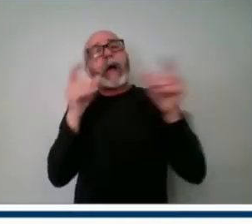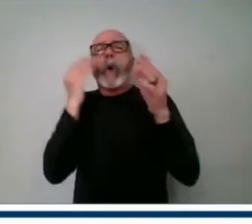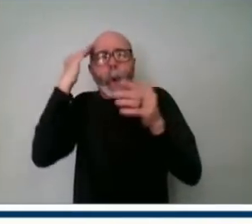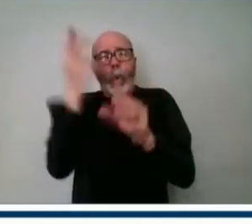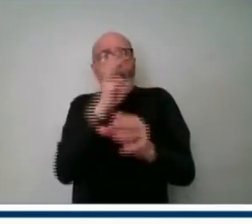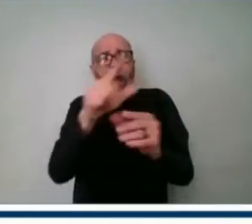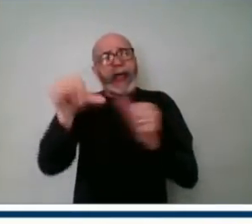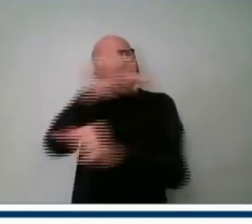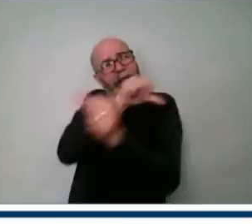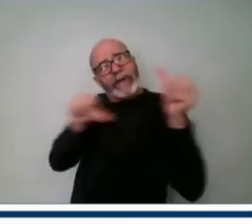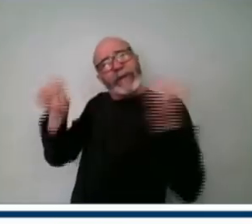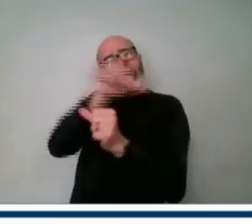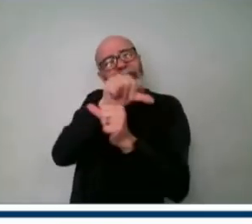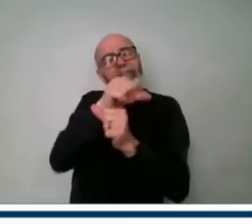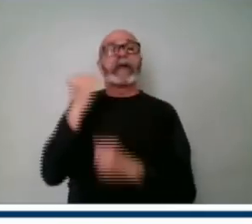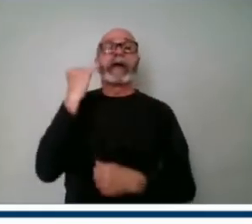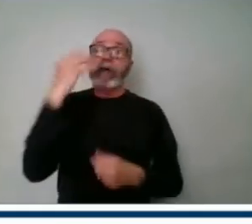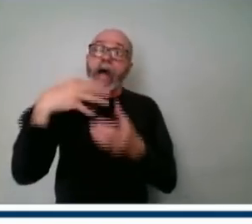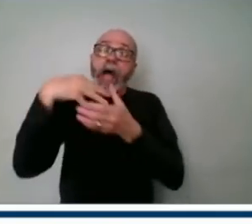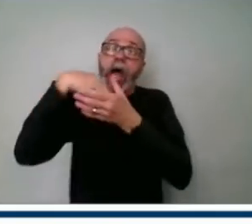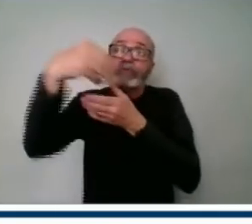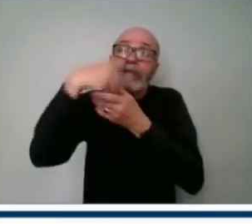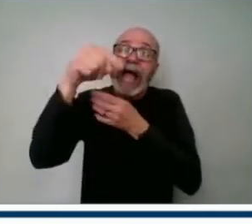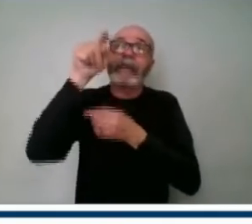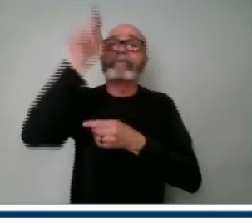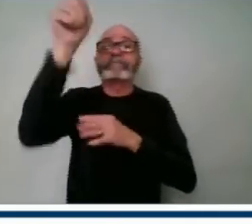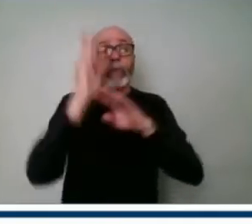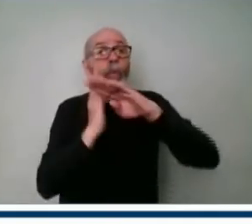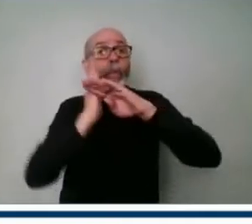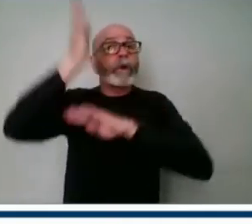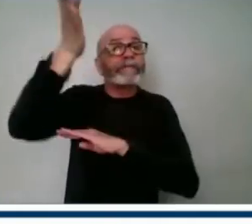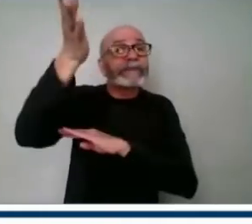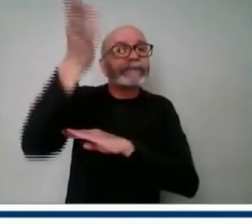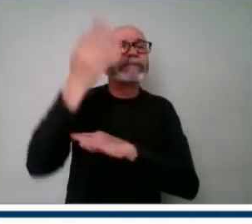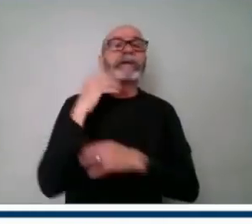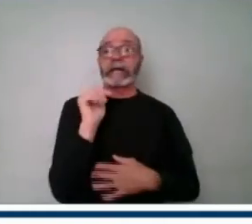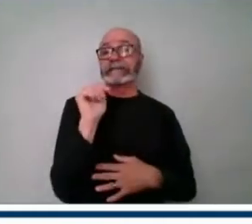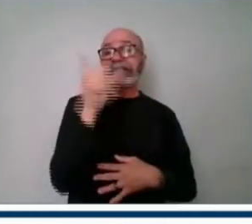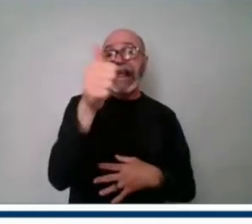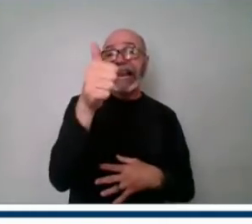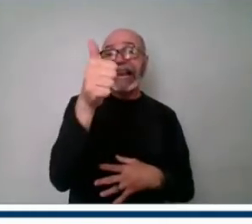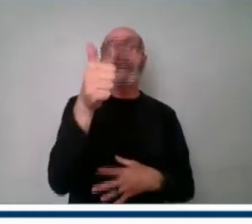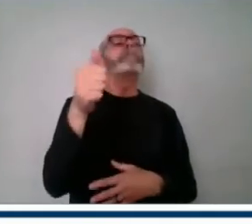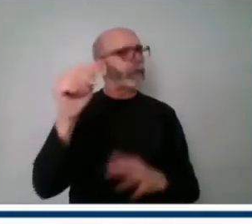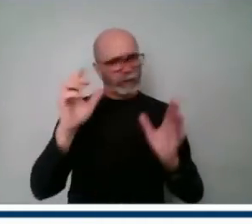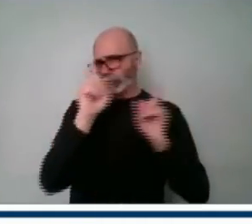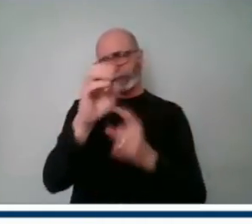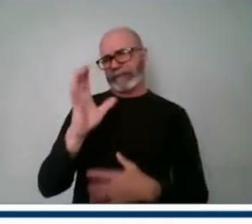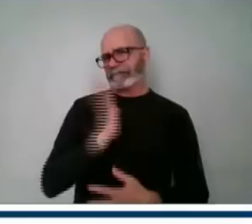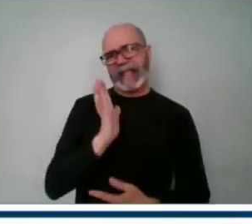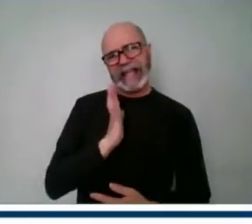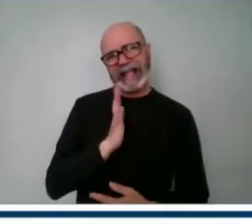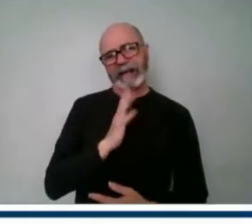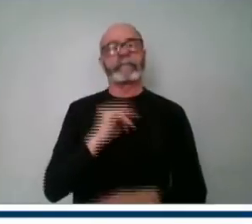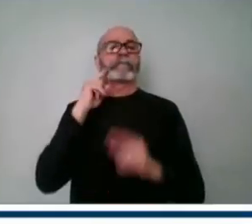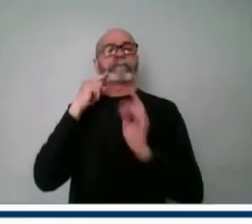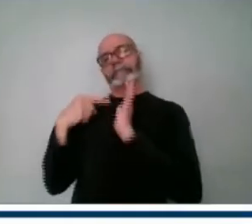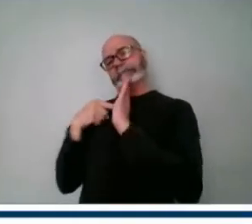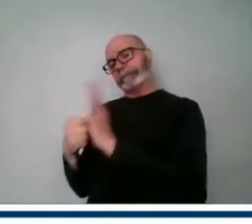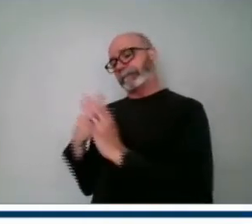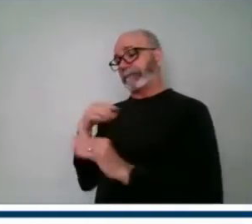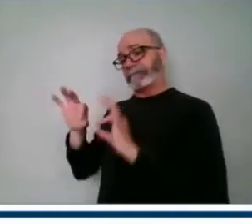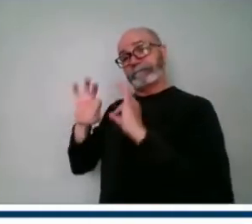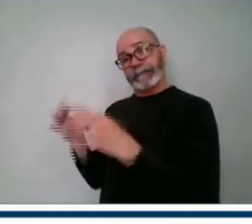there are more than 10 people. So, for instance, a large family of say, 12 people, a couple